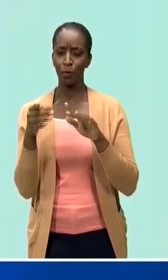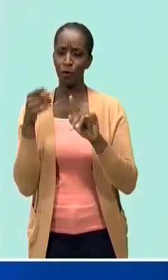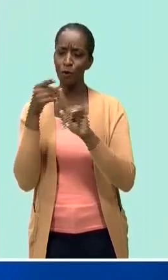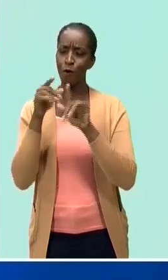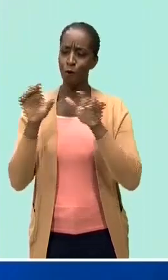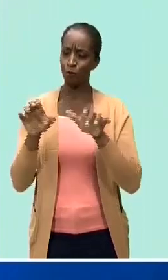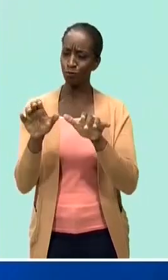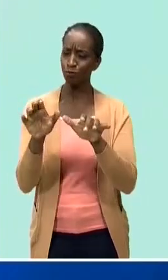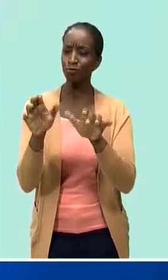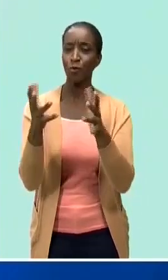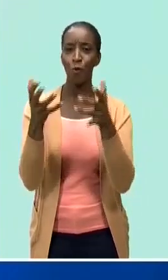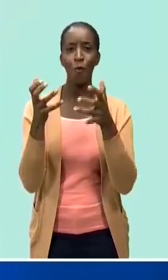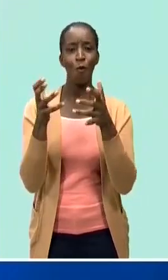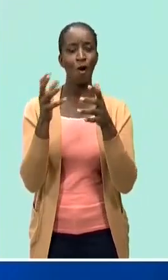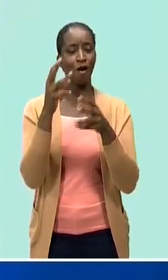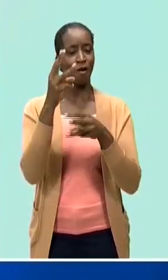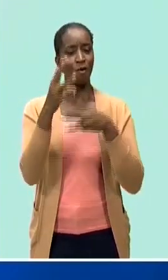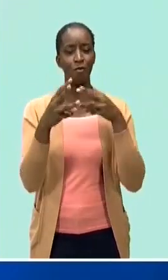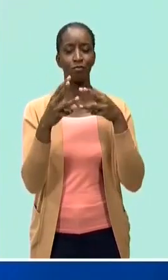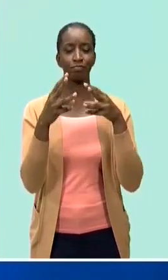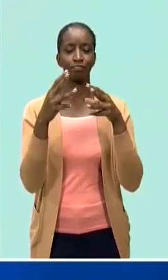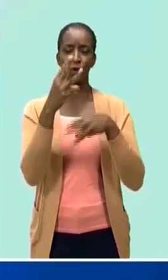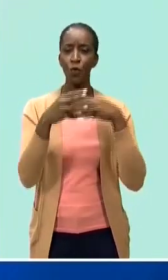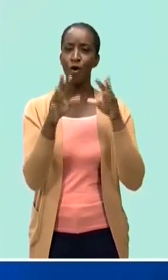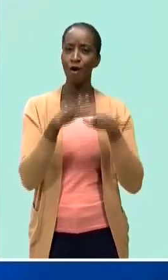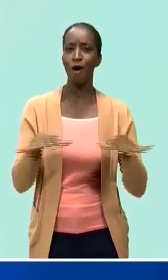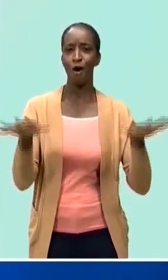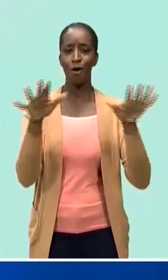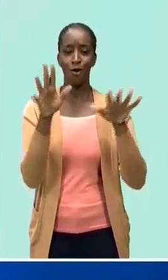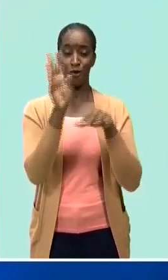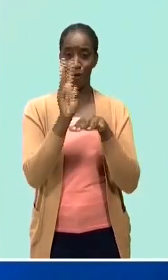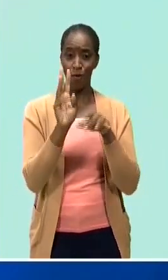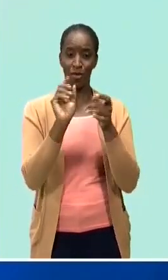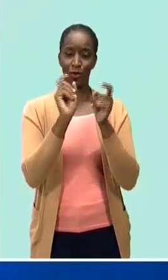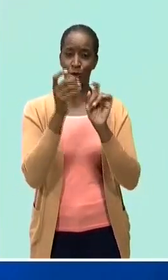support these efforts by providing the necessary public and private resources.